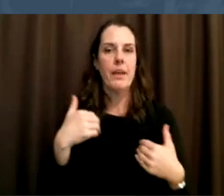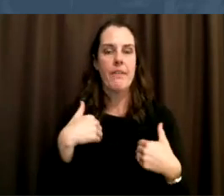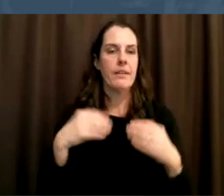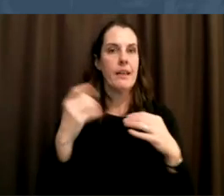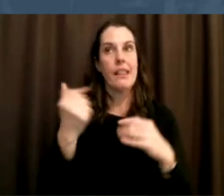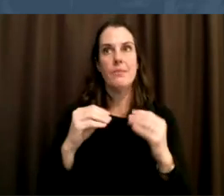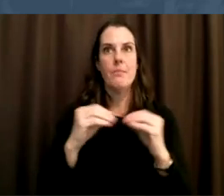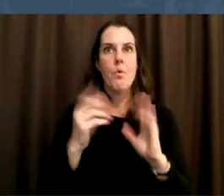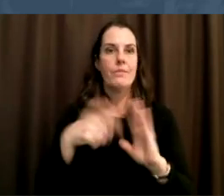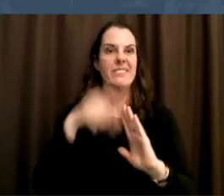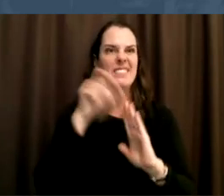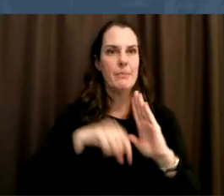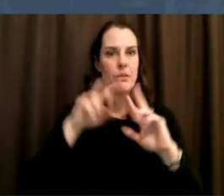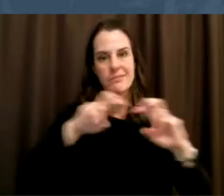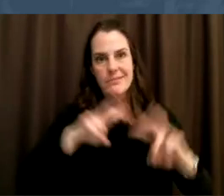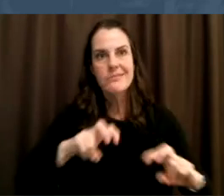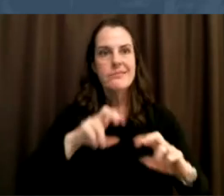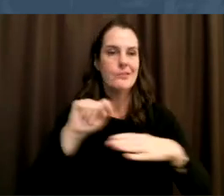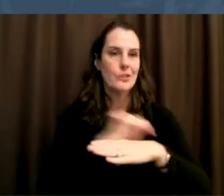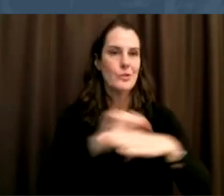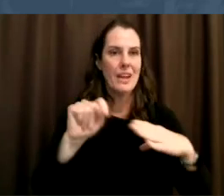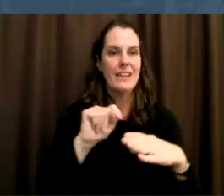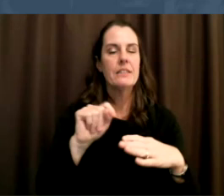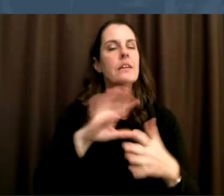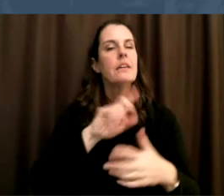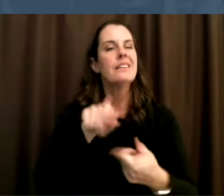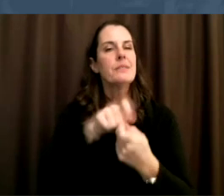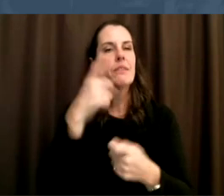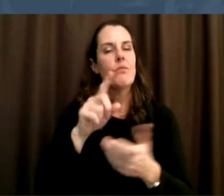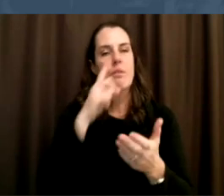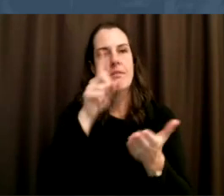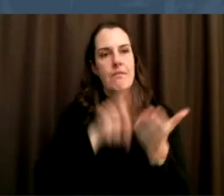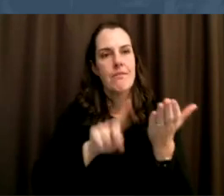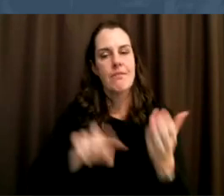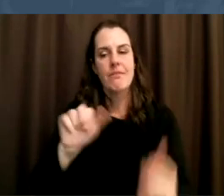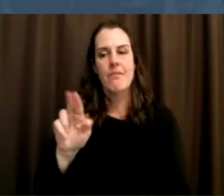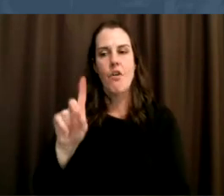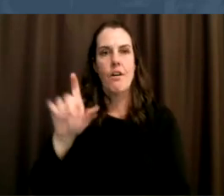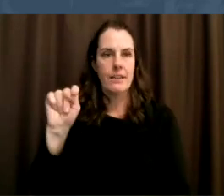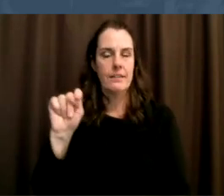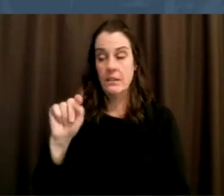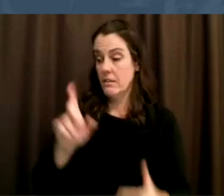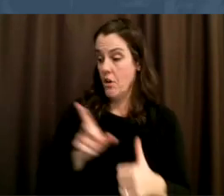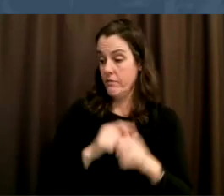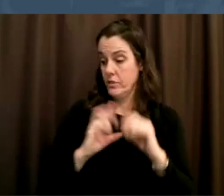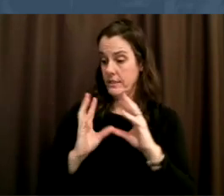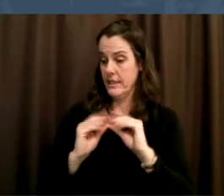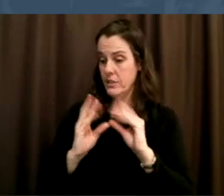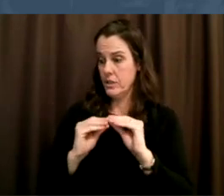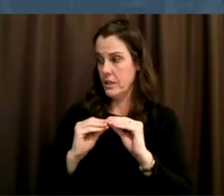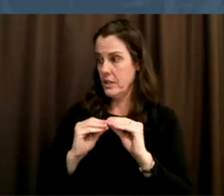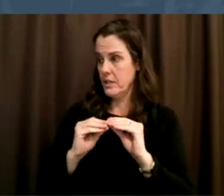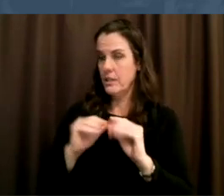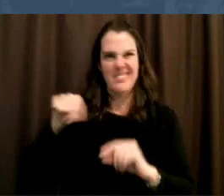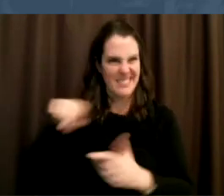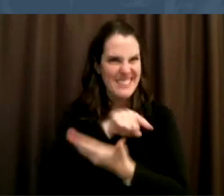deeper dive series of trainings into audits right now. We had our first session earlier this week,